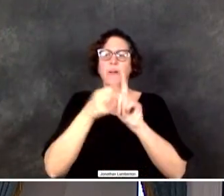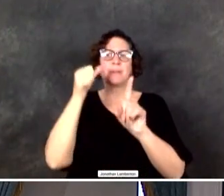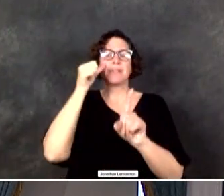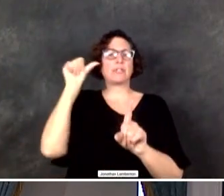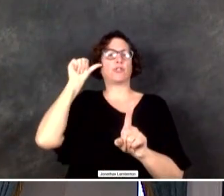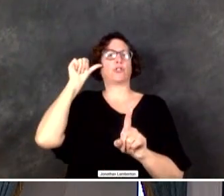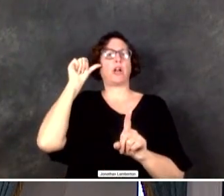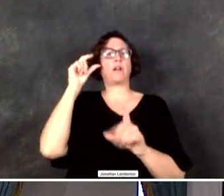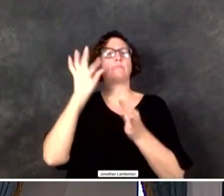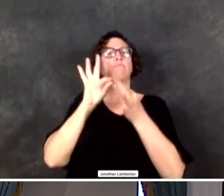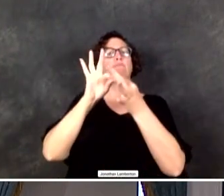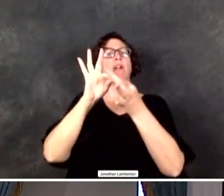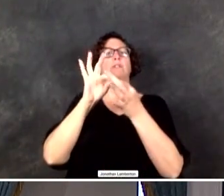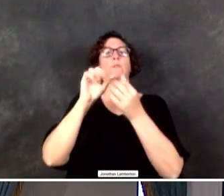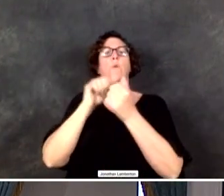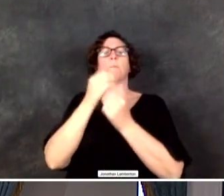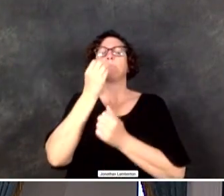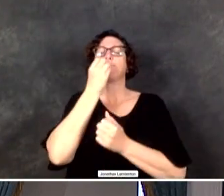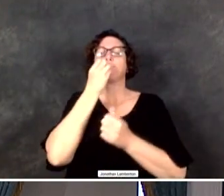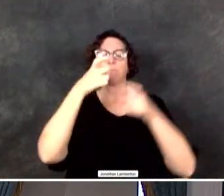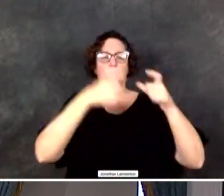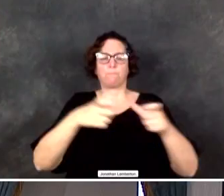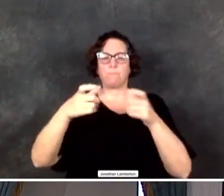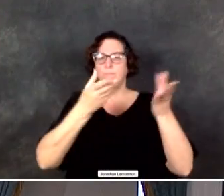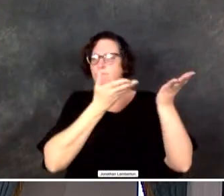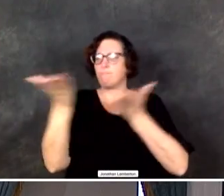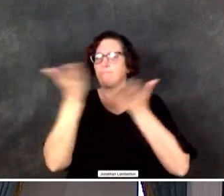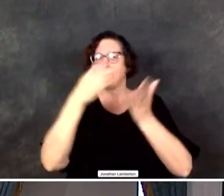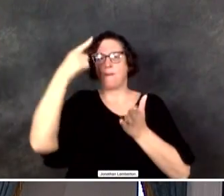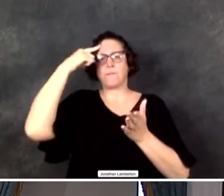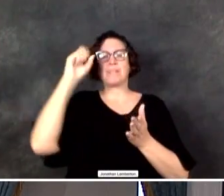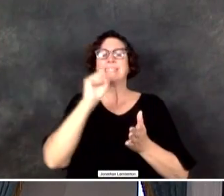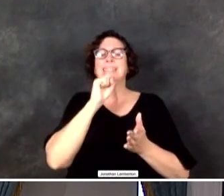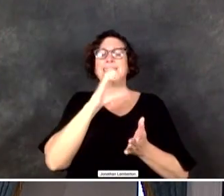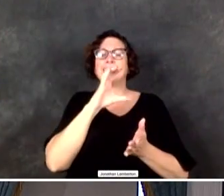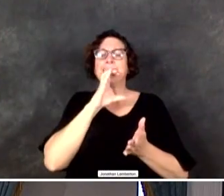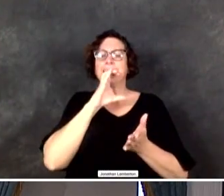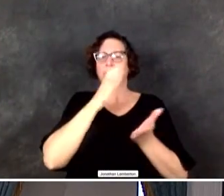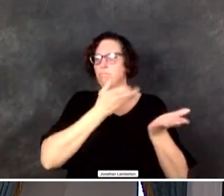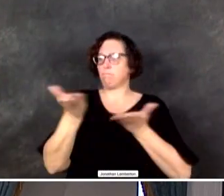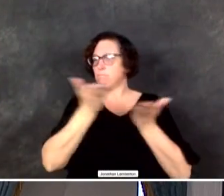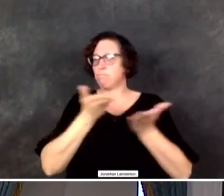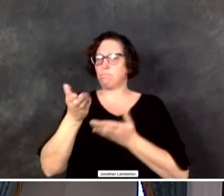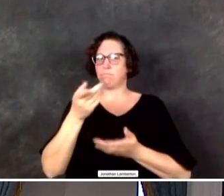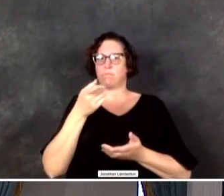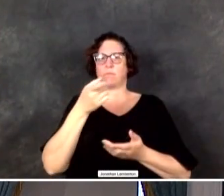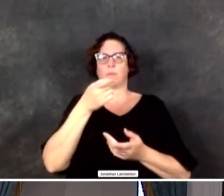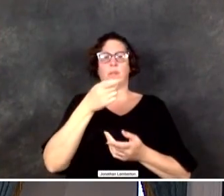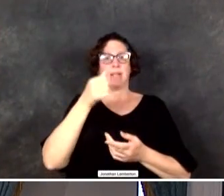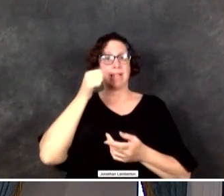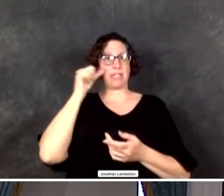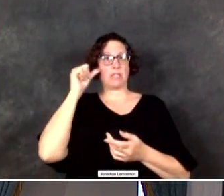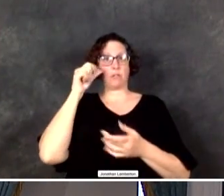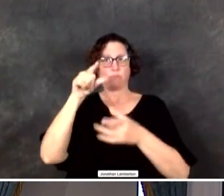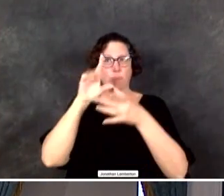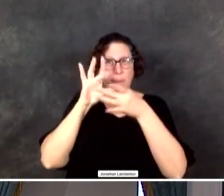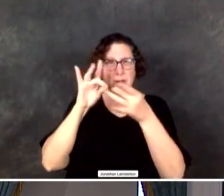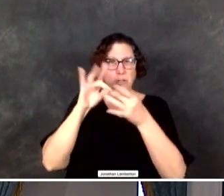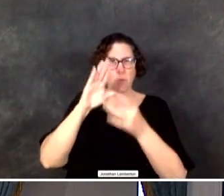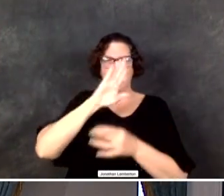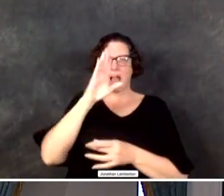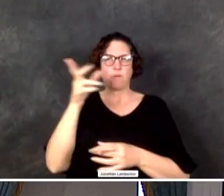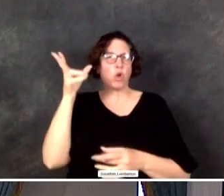to seniors. You had said that you hadn't spoken to anyone who had heard of a senior going without